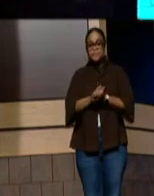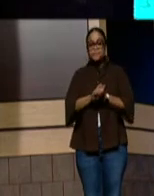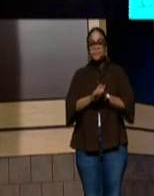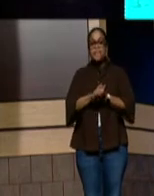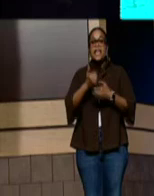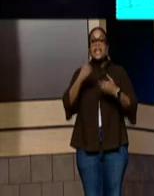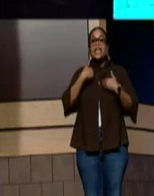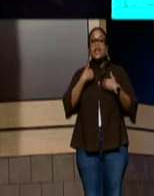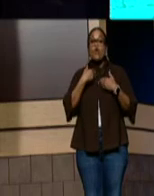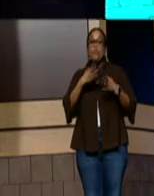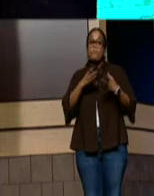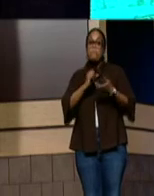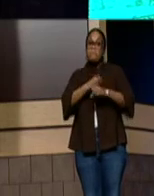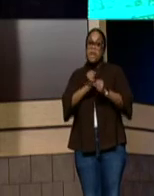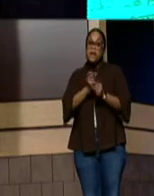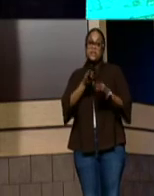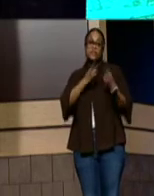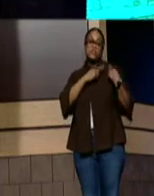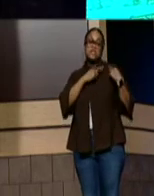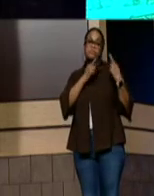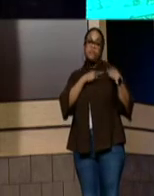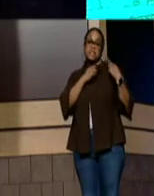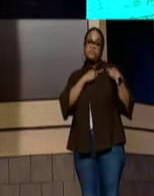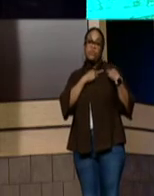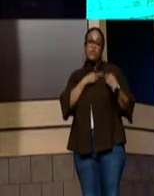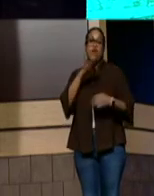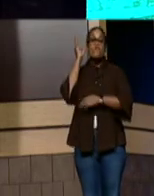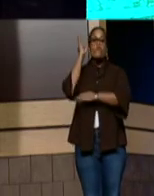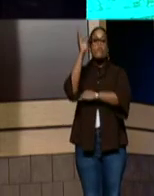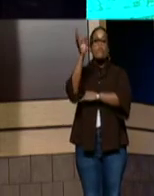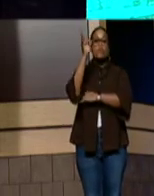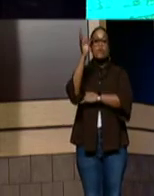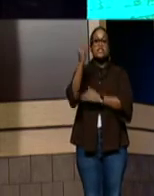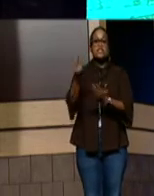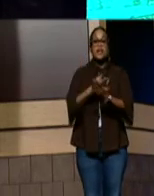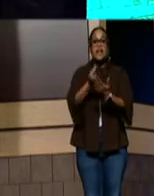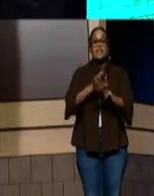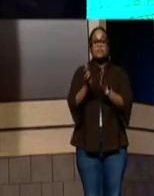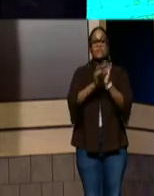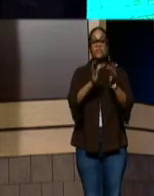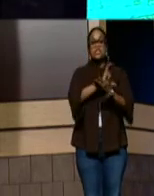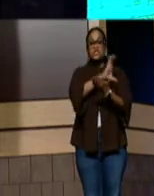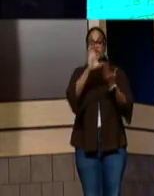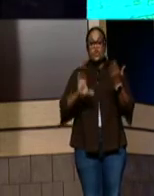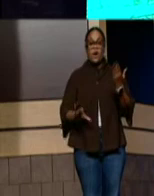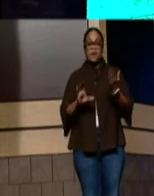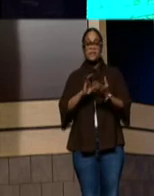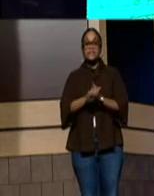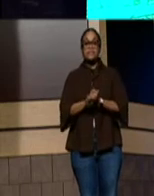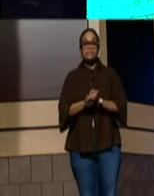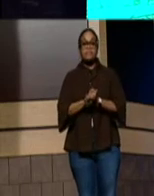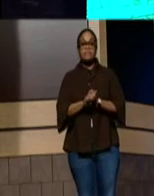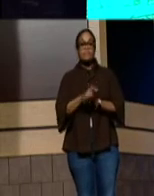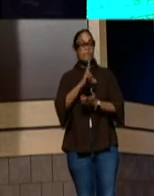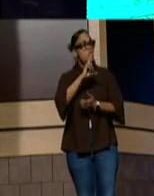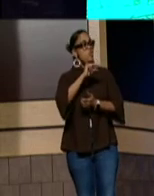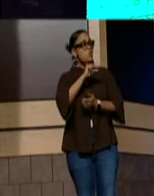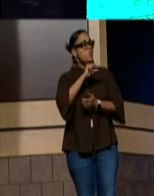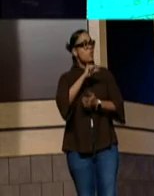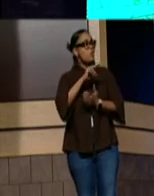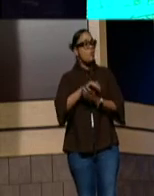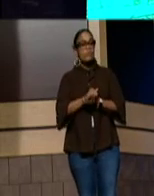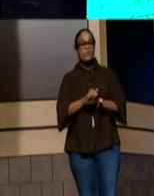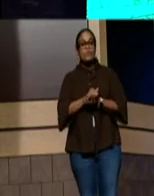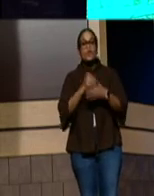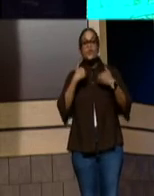hold us responsible for preaching the gospel of Jesus Christ, and don't back off of it. All right. Okay, well, listen, no. You're going to get a